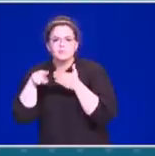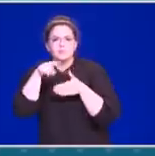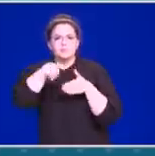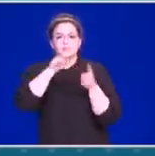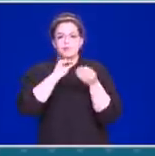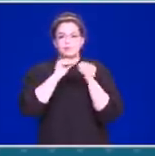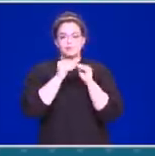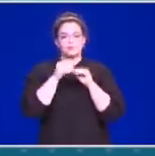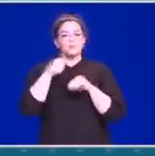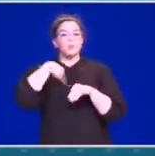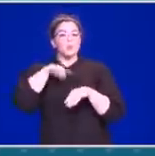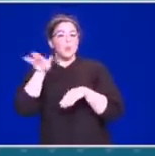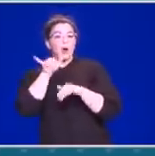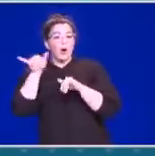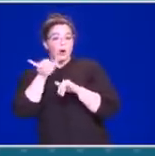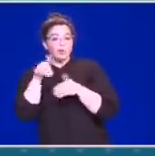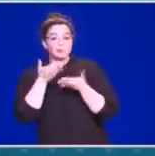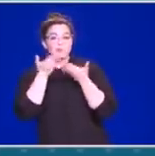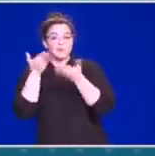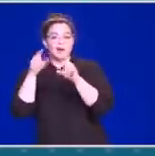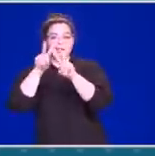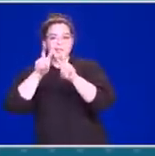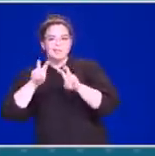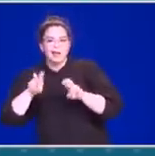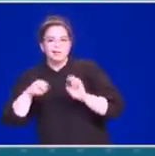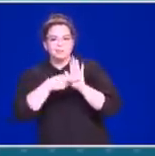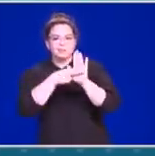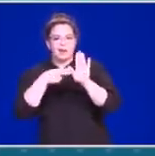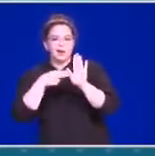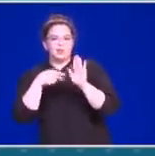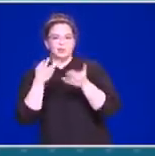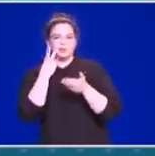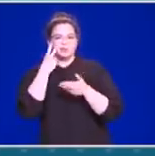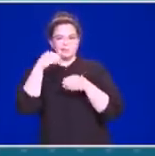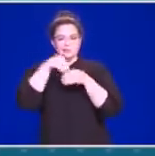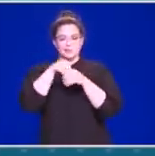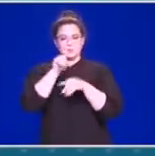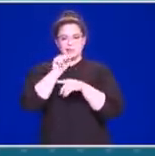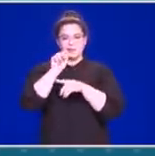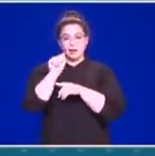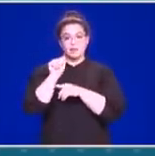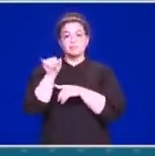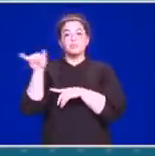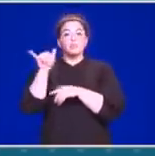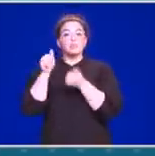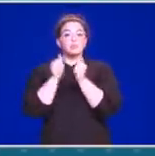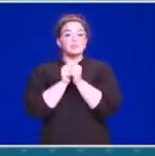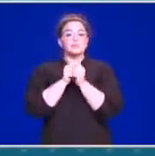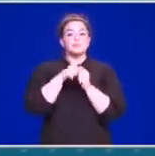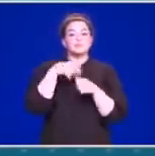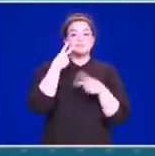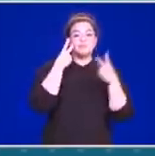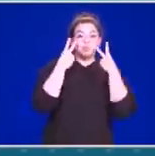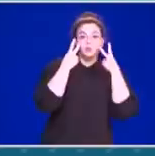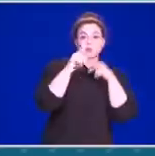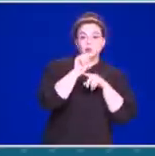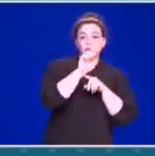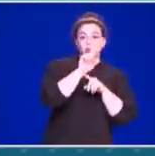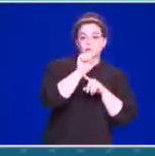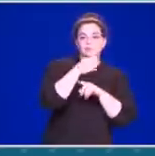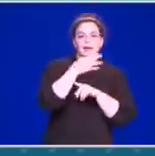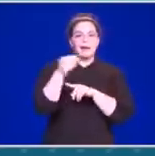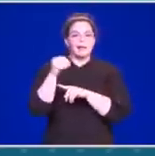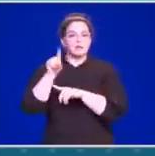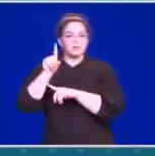also providing an analysis and highlights of what we're seeing in the data, along with data visualization tools and a 2020 census data